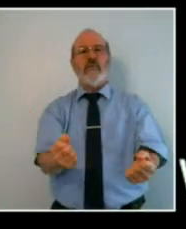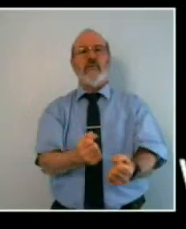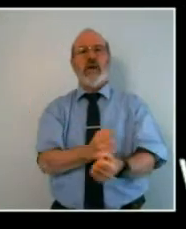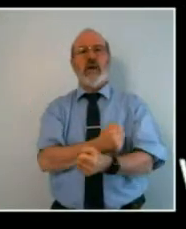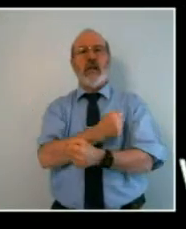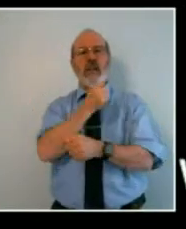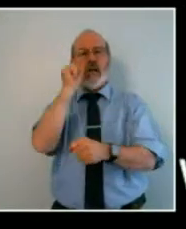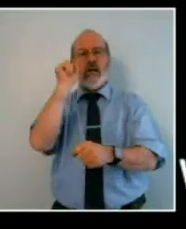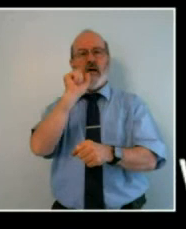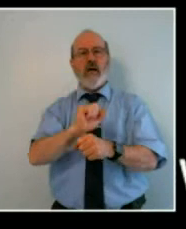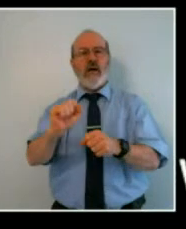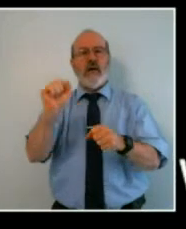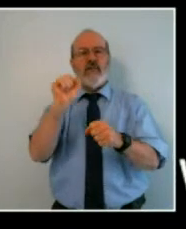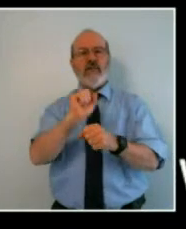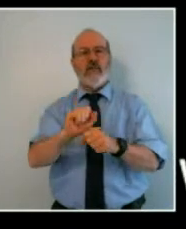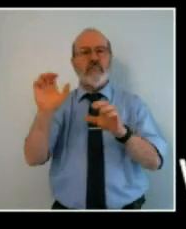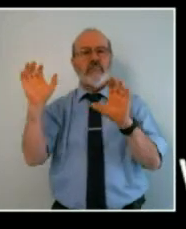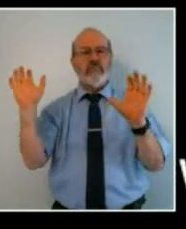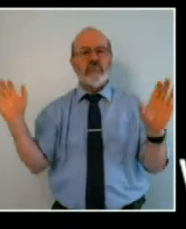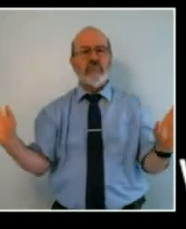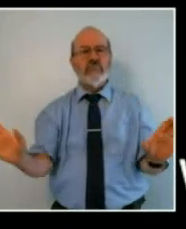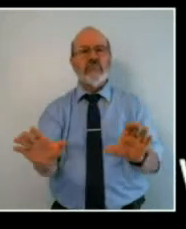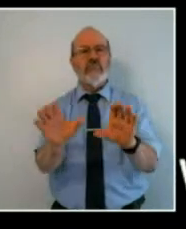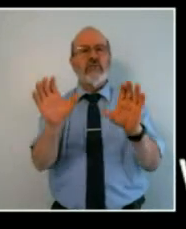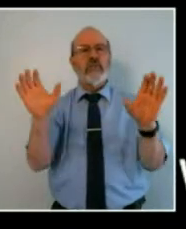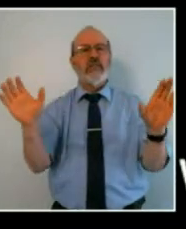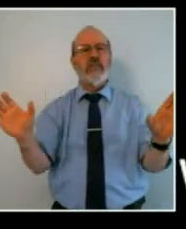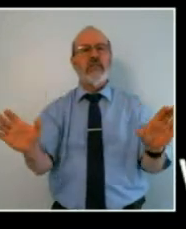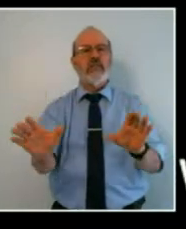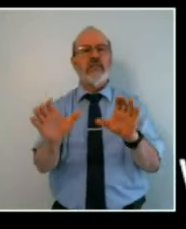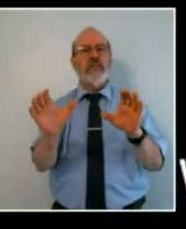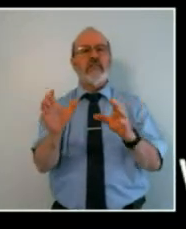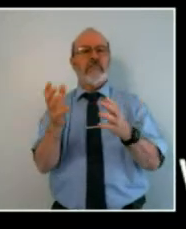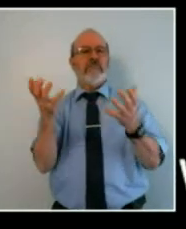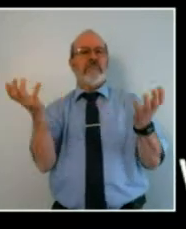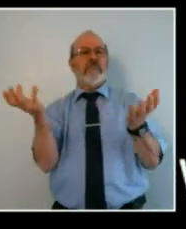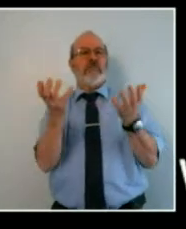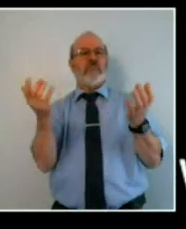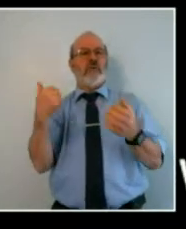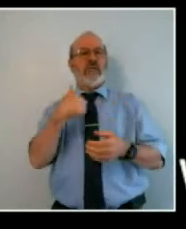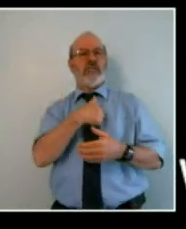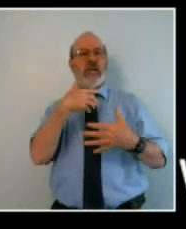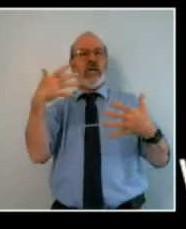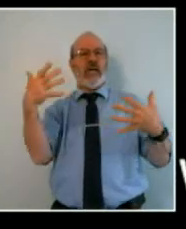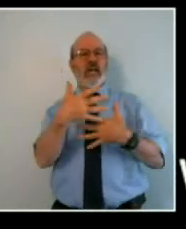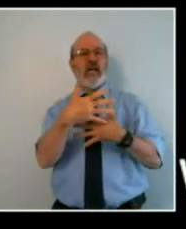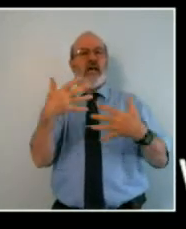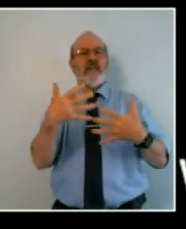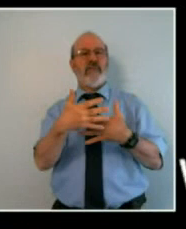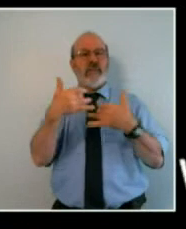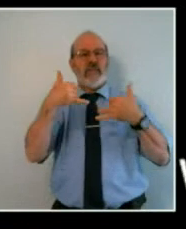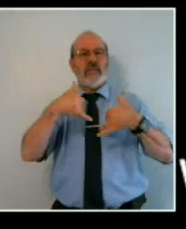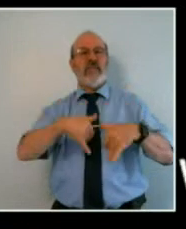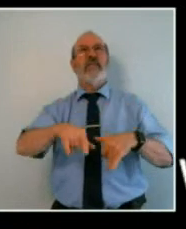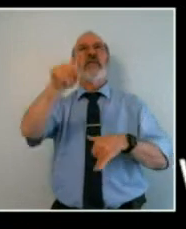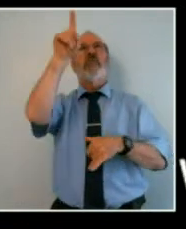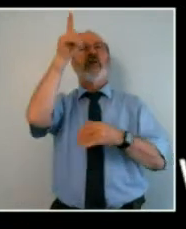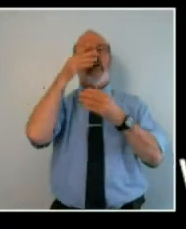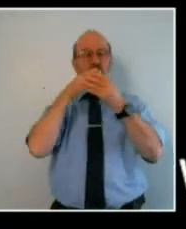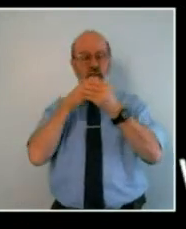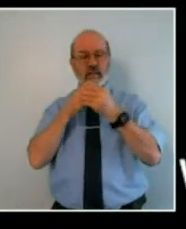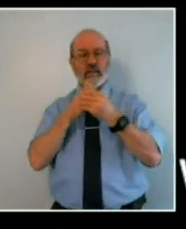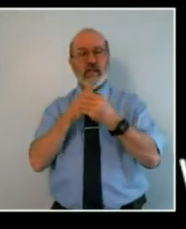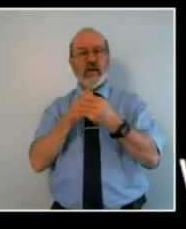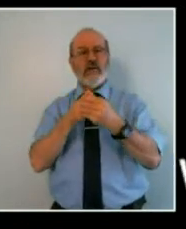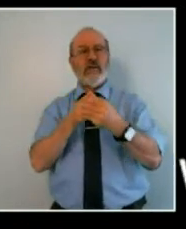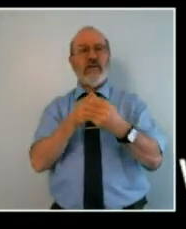thy love in word and deed. What shall I fear while yet